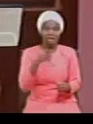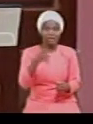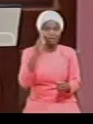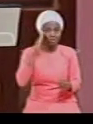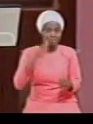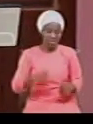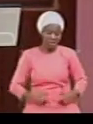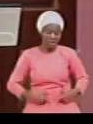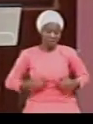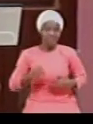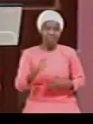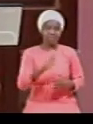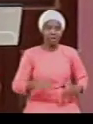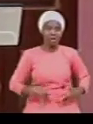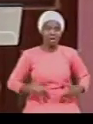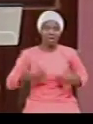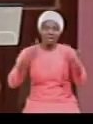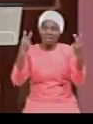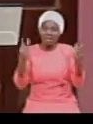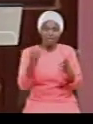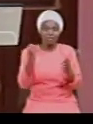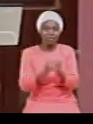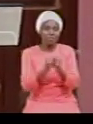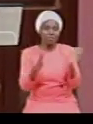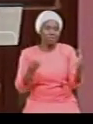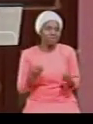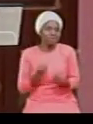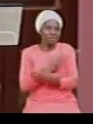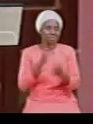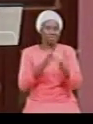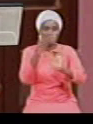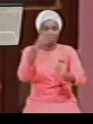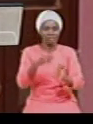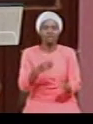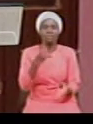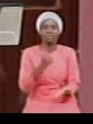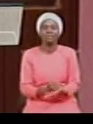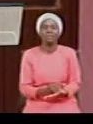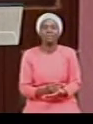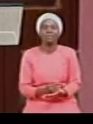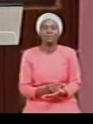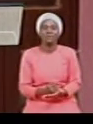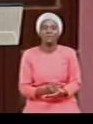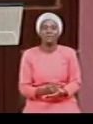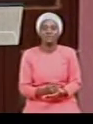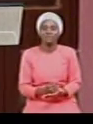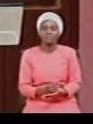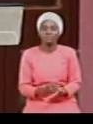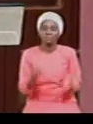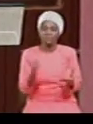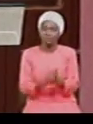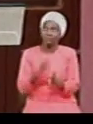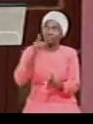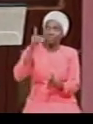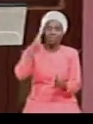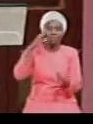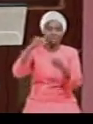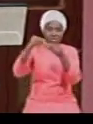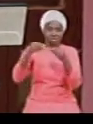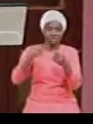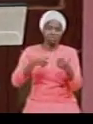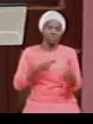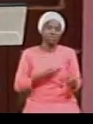life victorious and fearless in Jesus' name. That he will grant unto